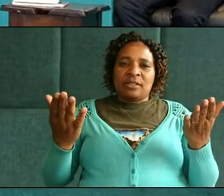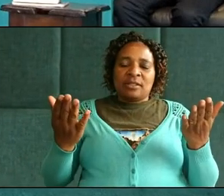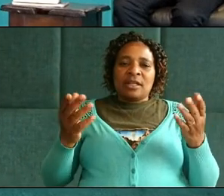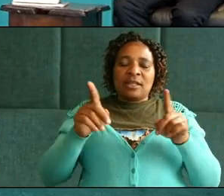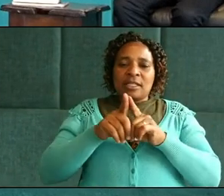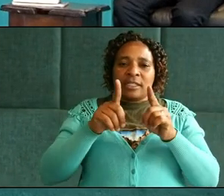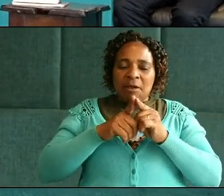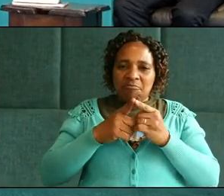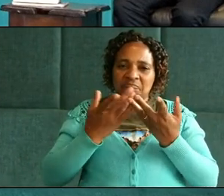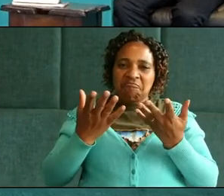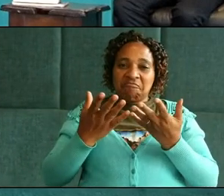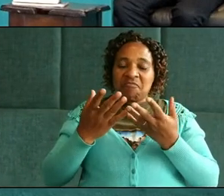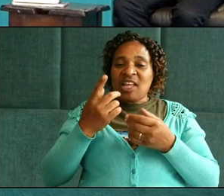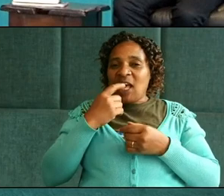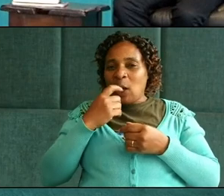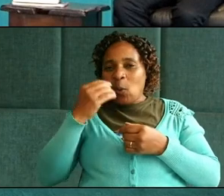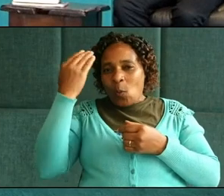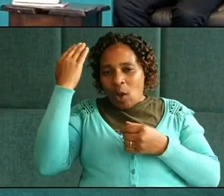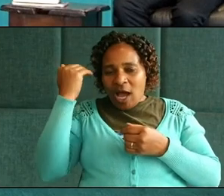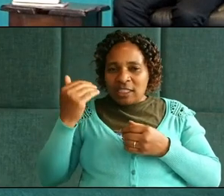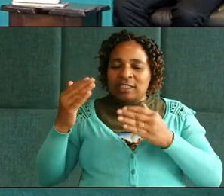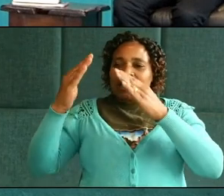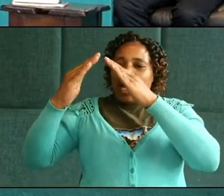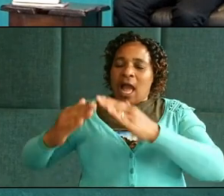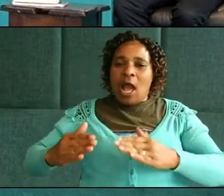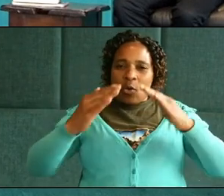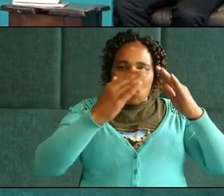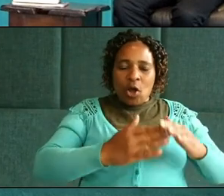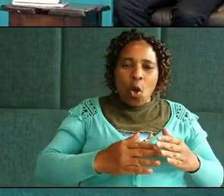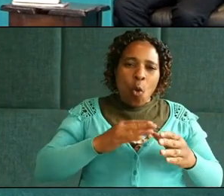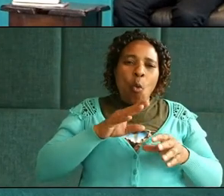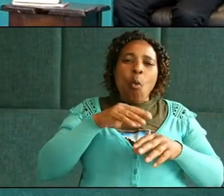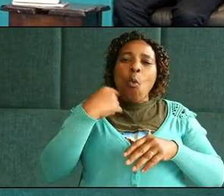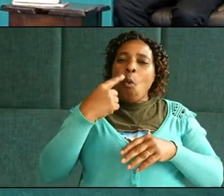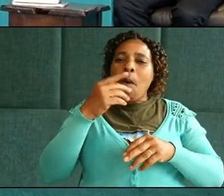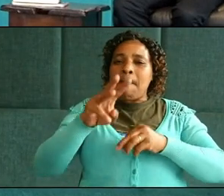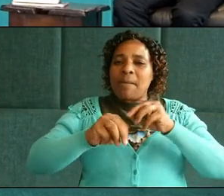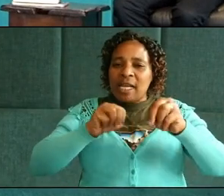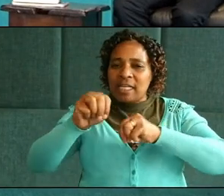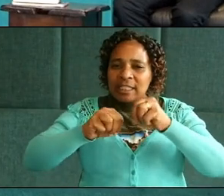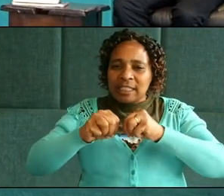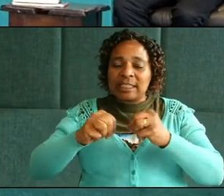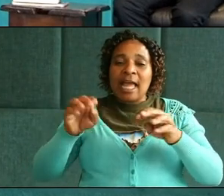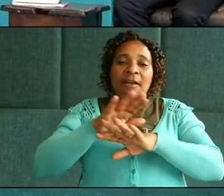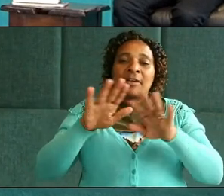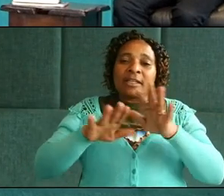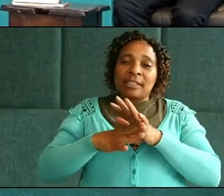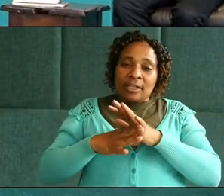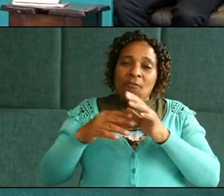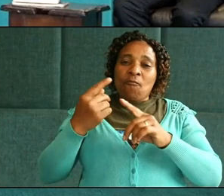White estate manages all the assets of the Ellen G. White family. Yeah.